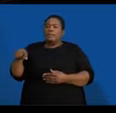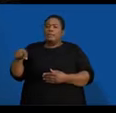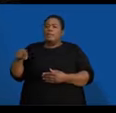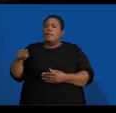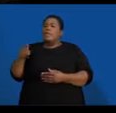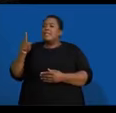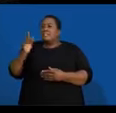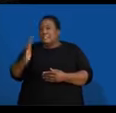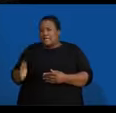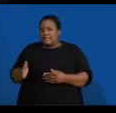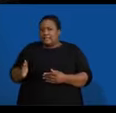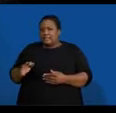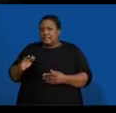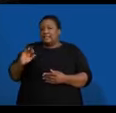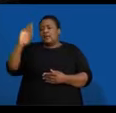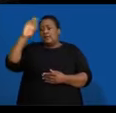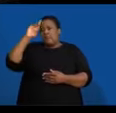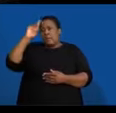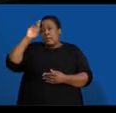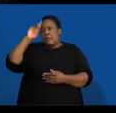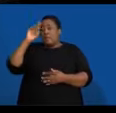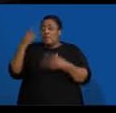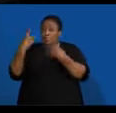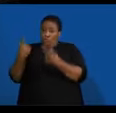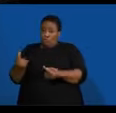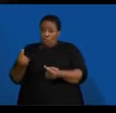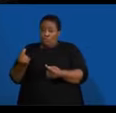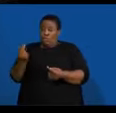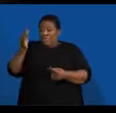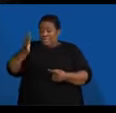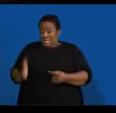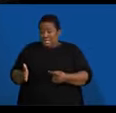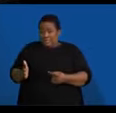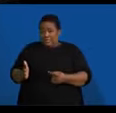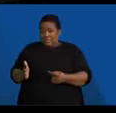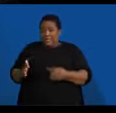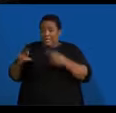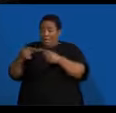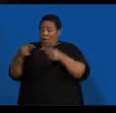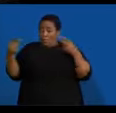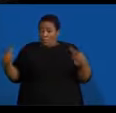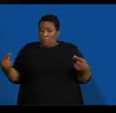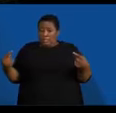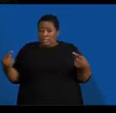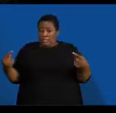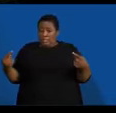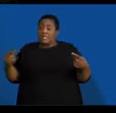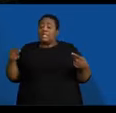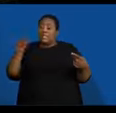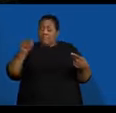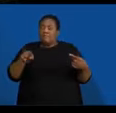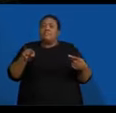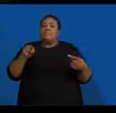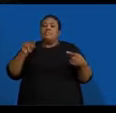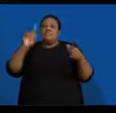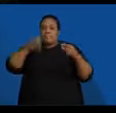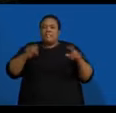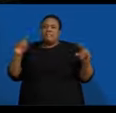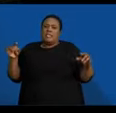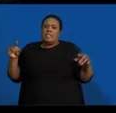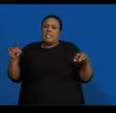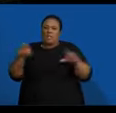find equal angles, it means the sides that those angles are opposite to must be equal. Similarly with,